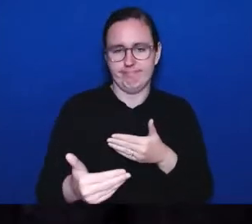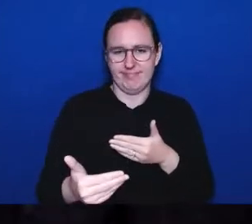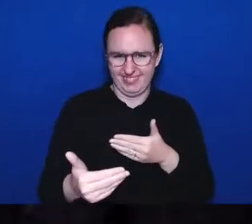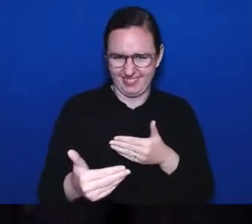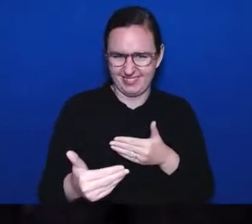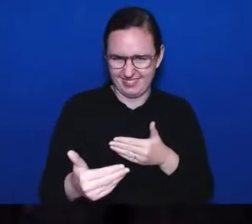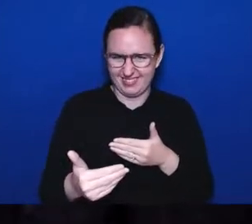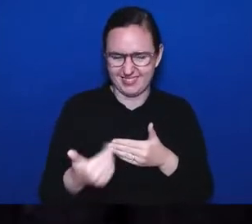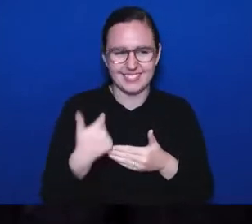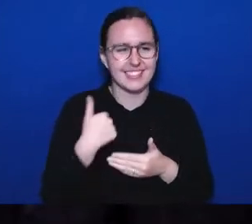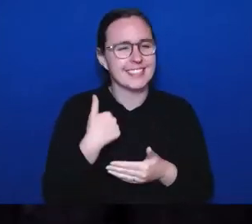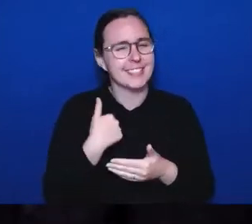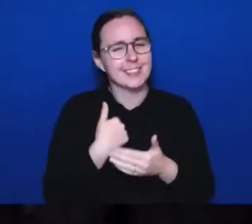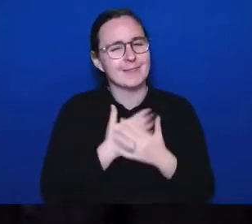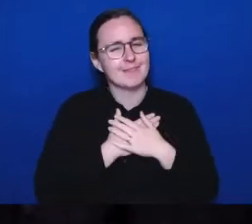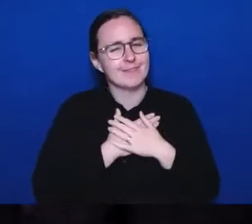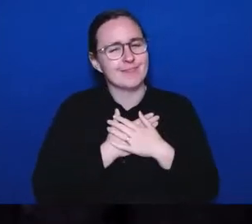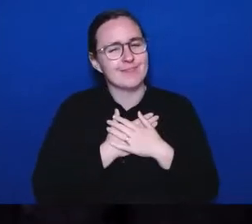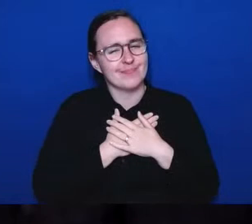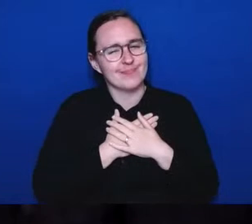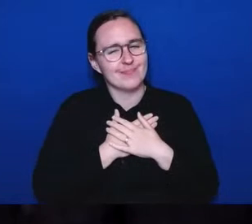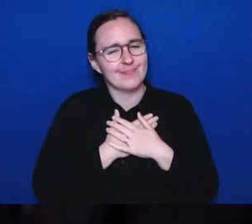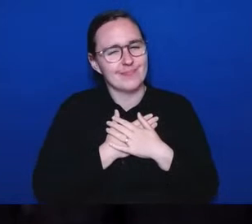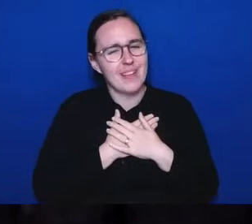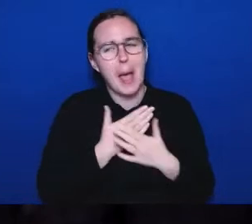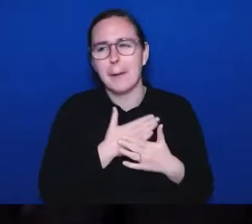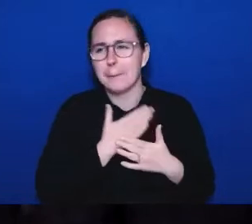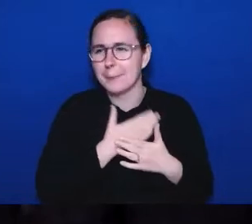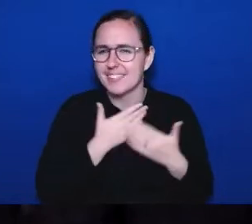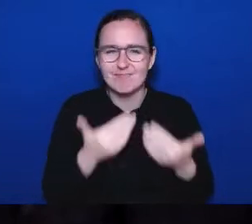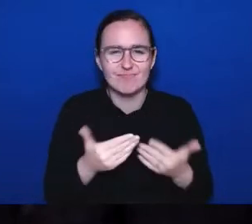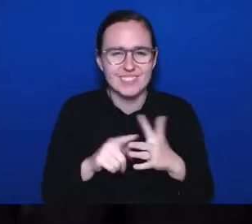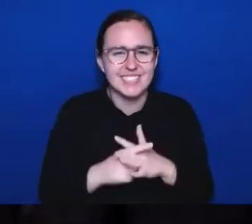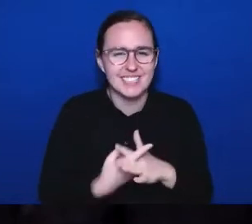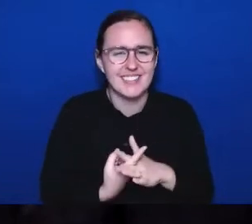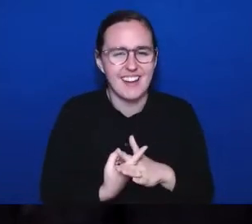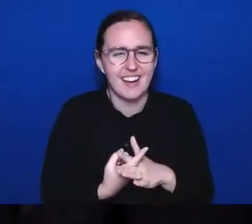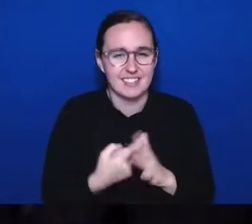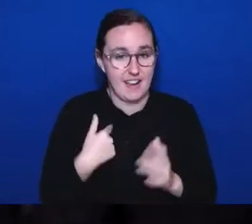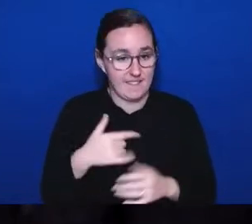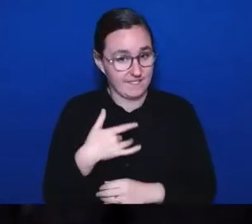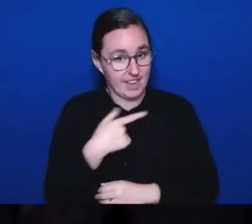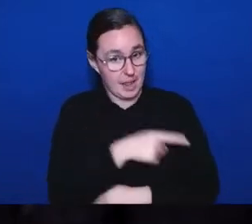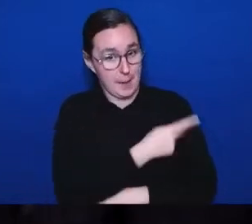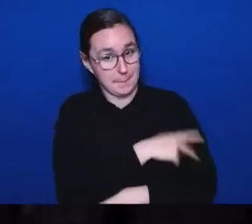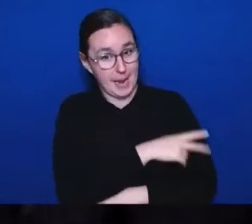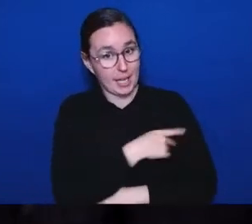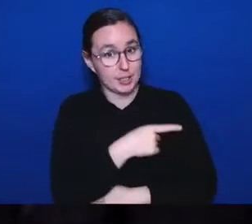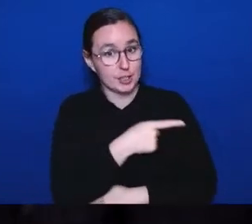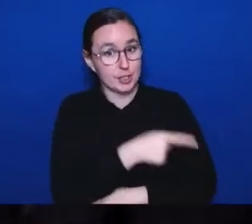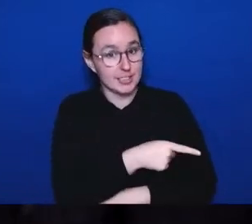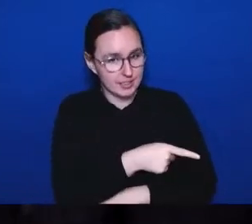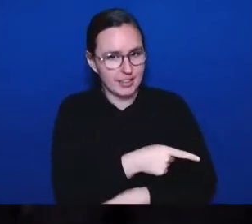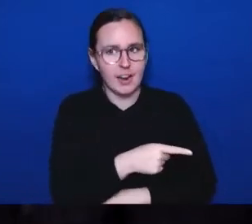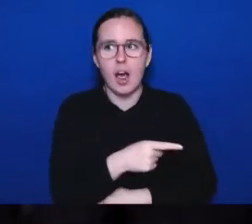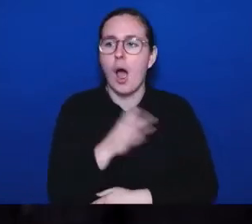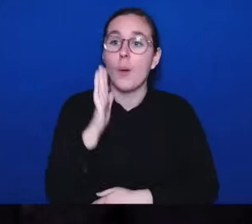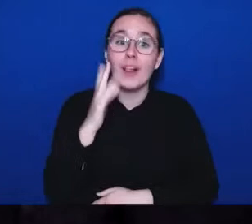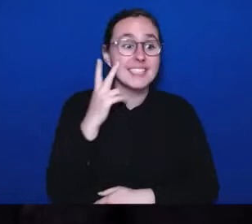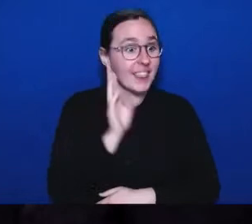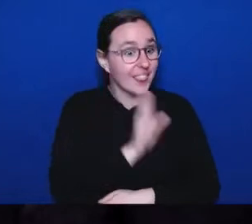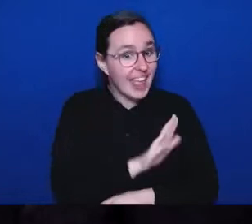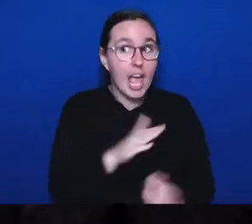think that our patients will see a little bit more livelihood and a breathing room with the locum, the commitment to